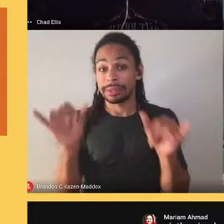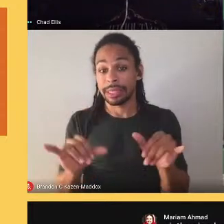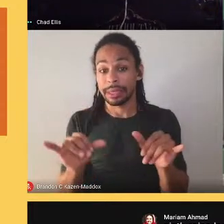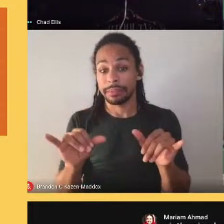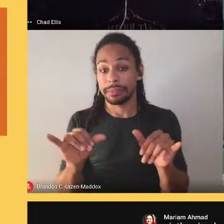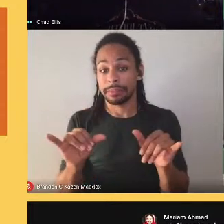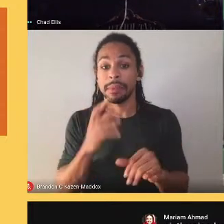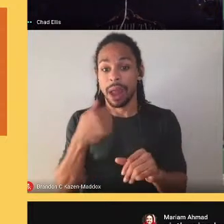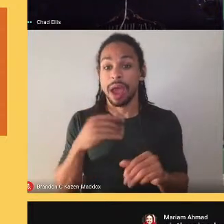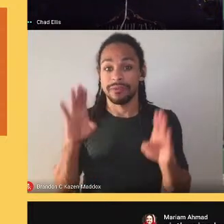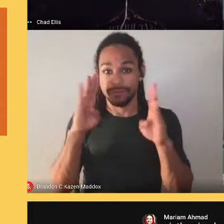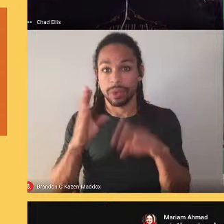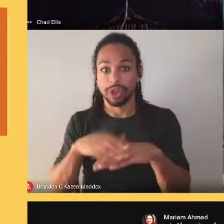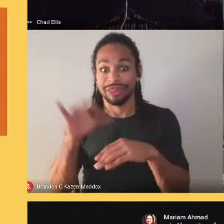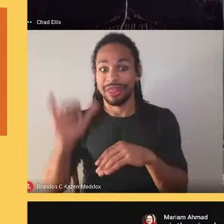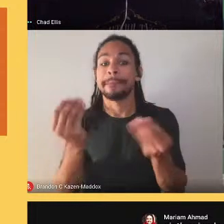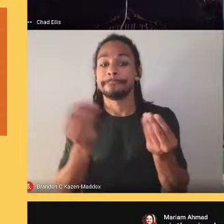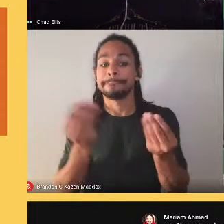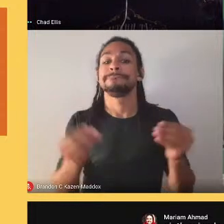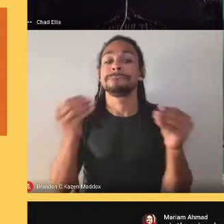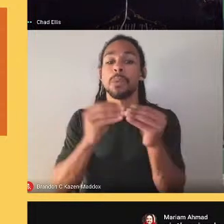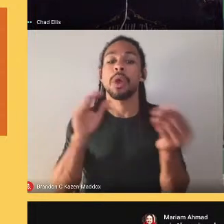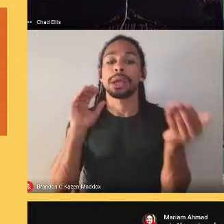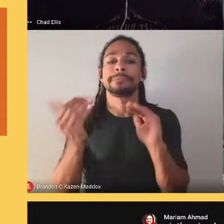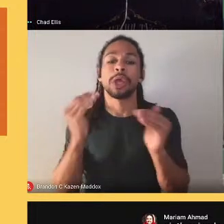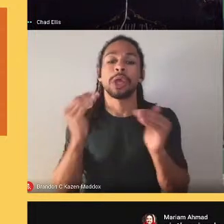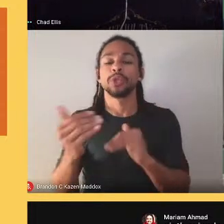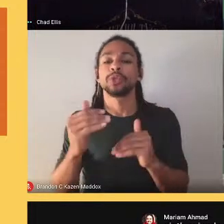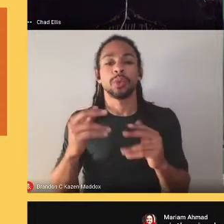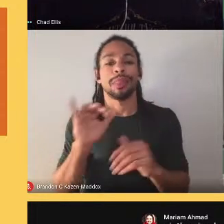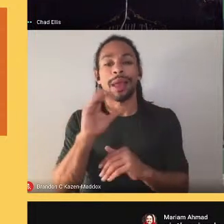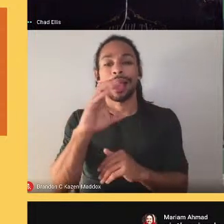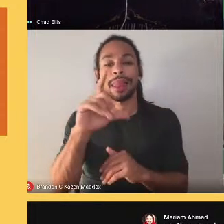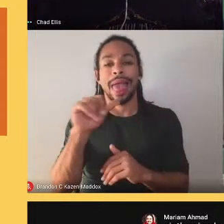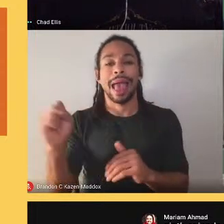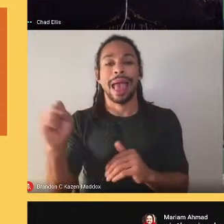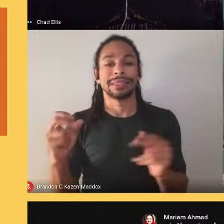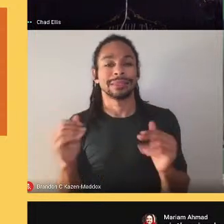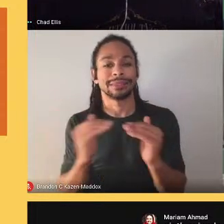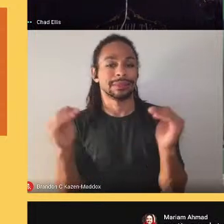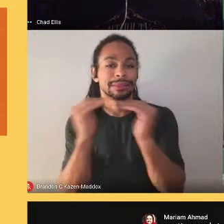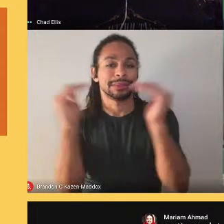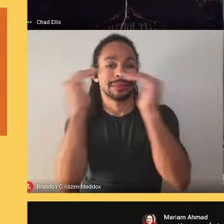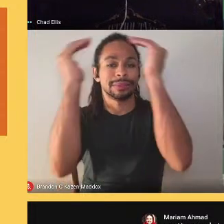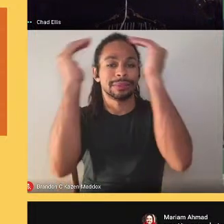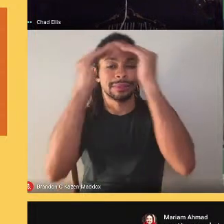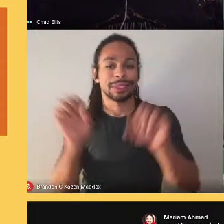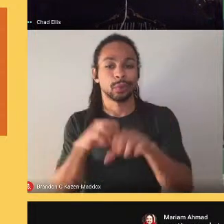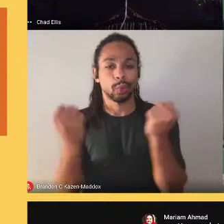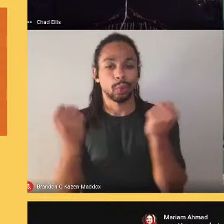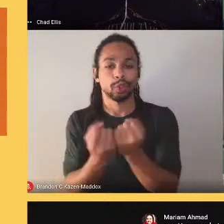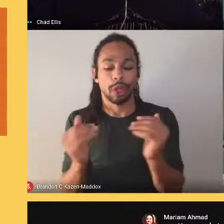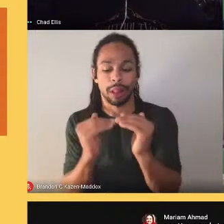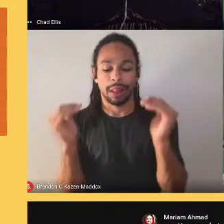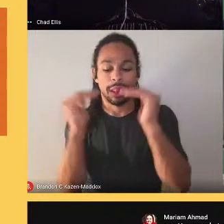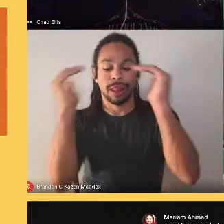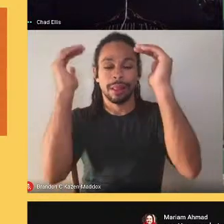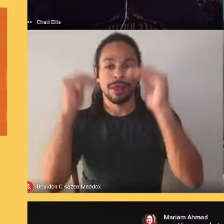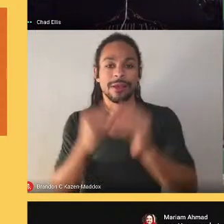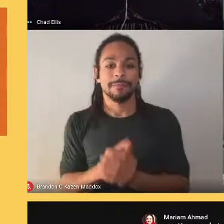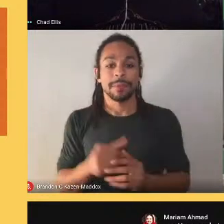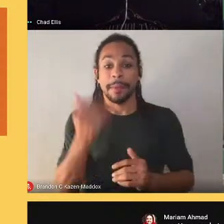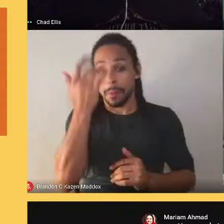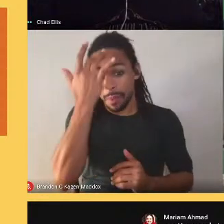because a lot of the encounters and the events that happen in the